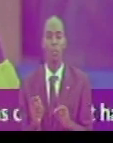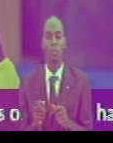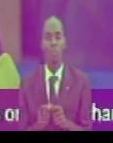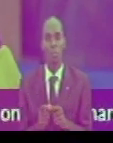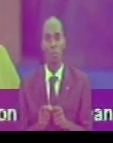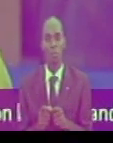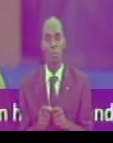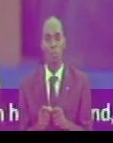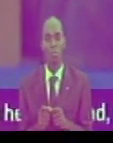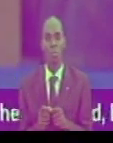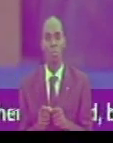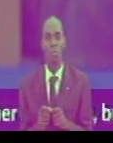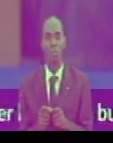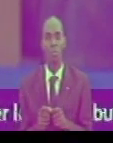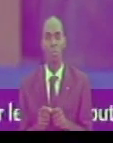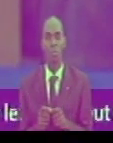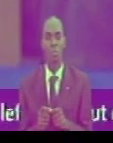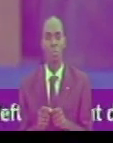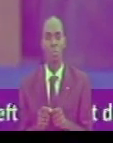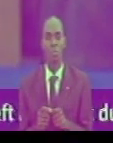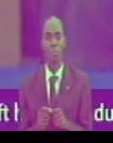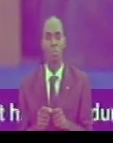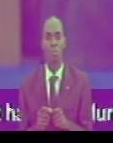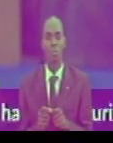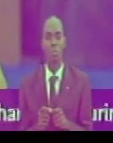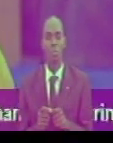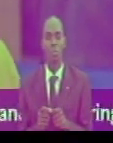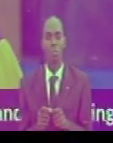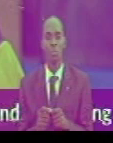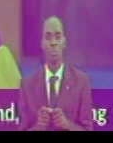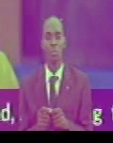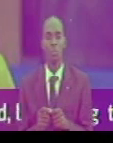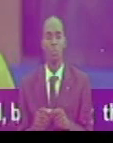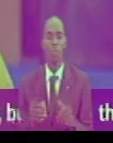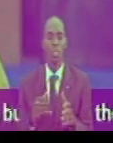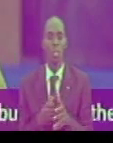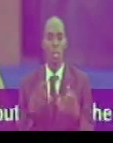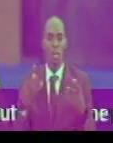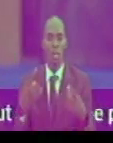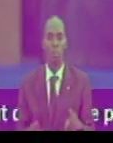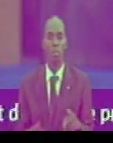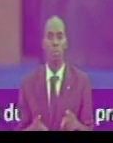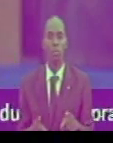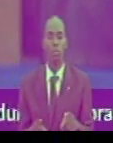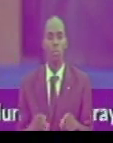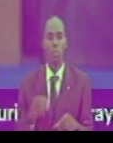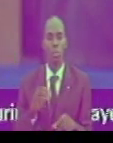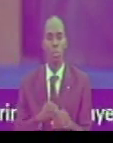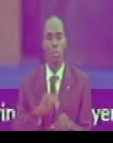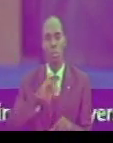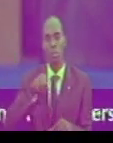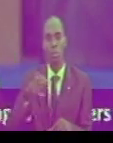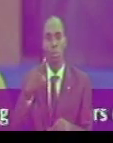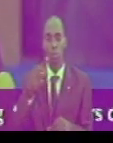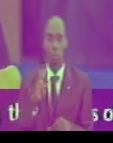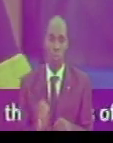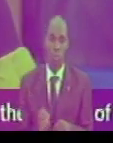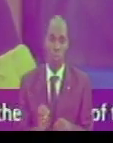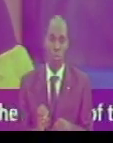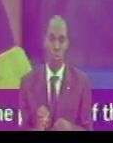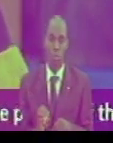4th. Before then, I would love to testify observation of my soul, once born again, backslided,